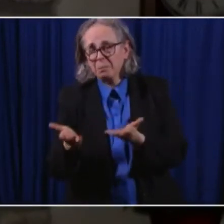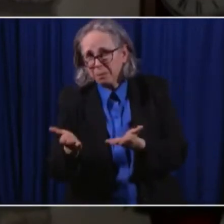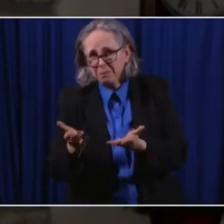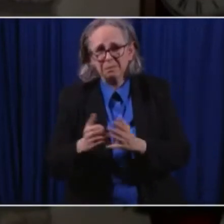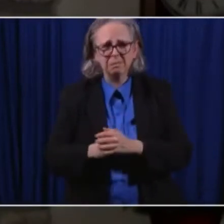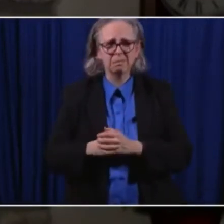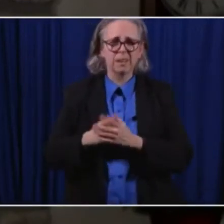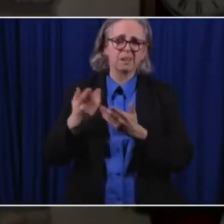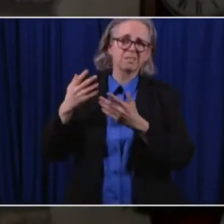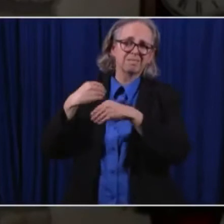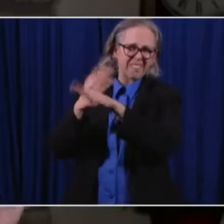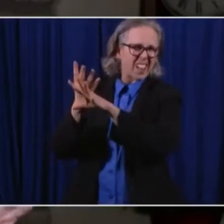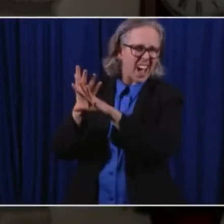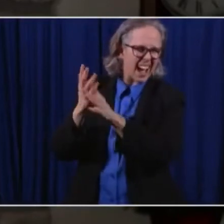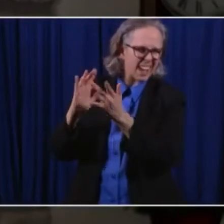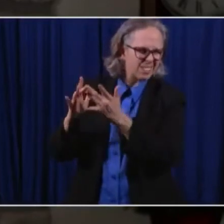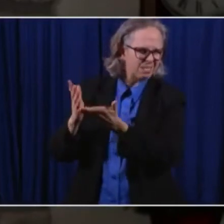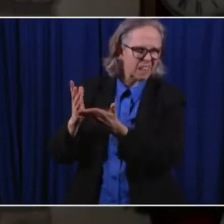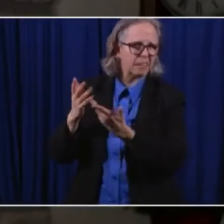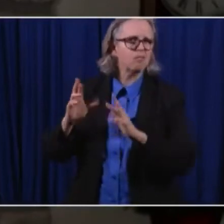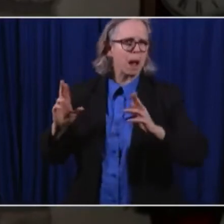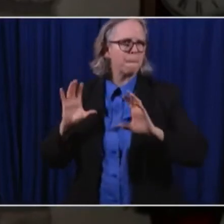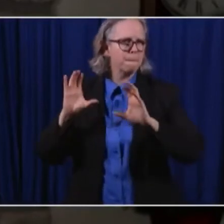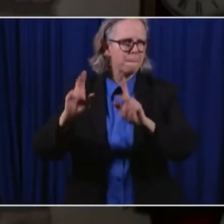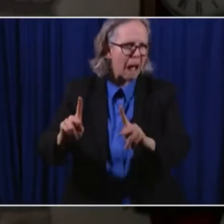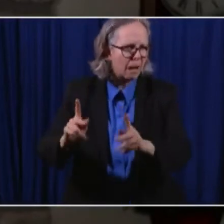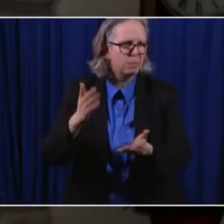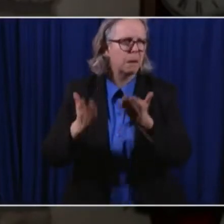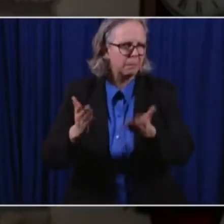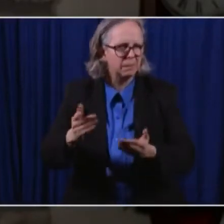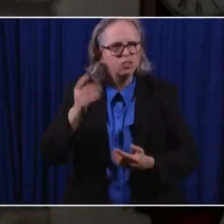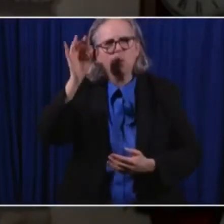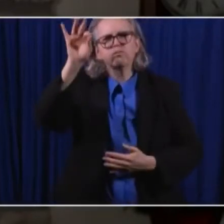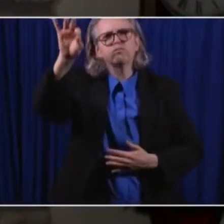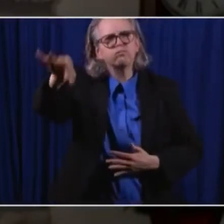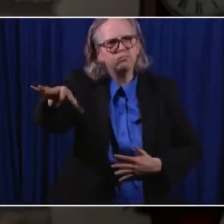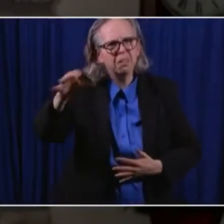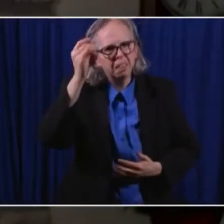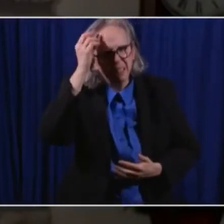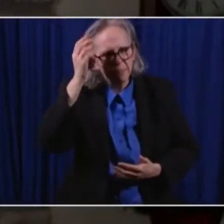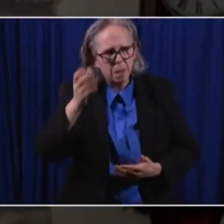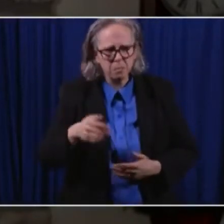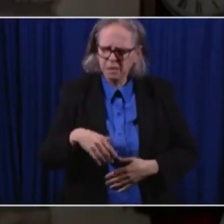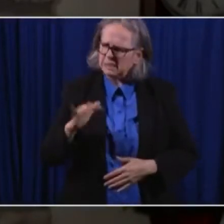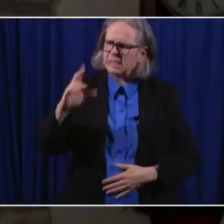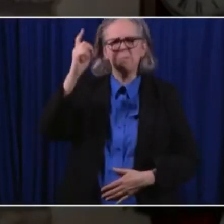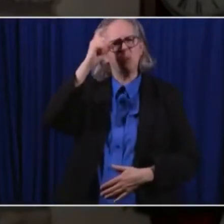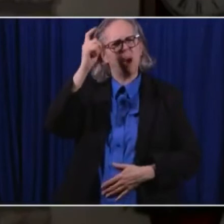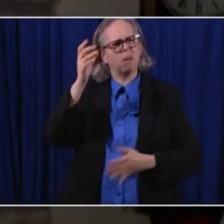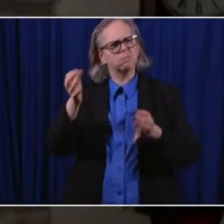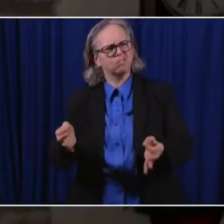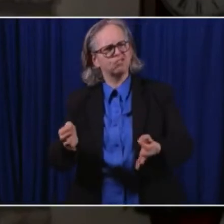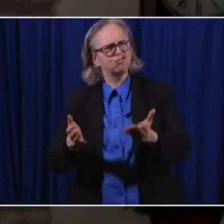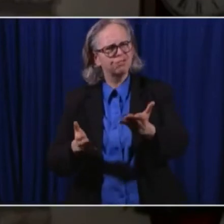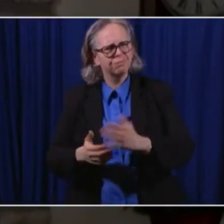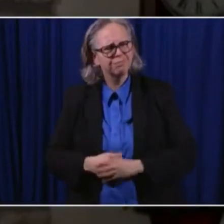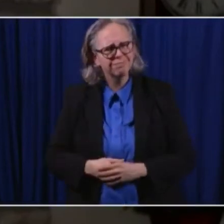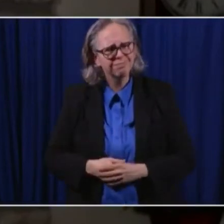Year, and then pushing it out another week, certainly seems to me to be a wise thing to do.